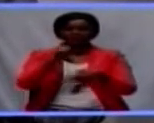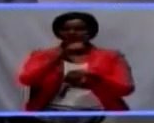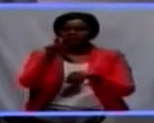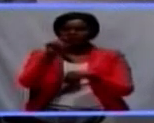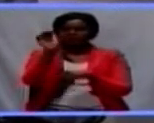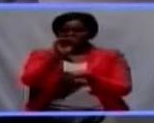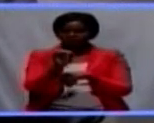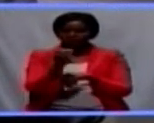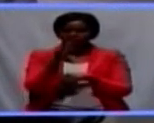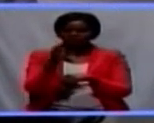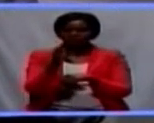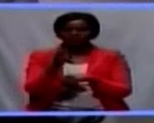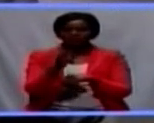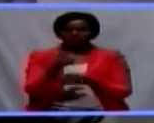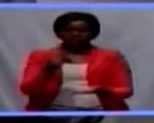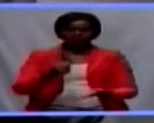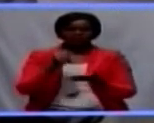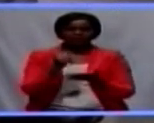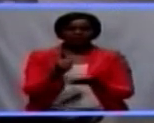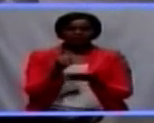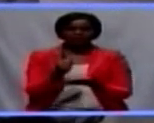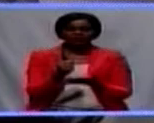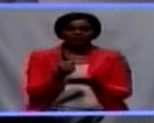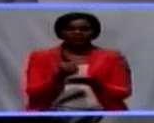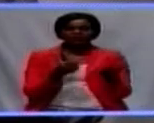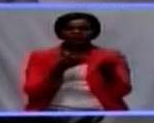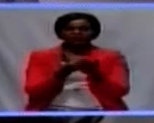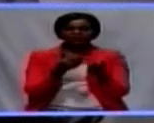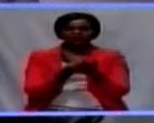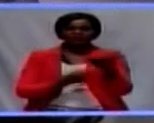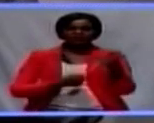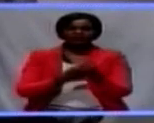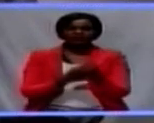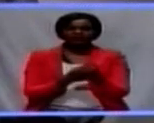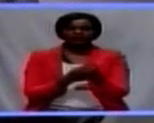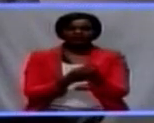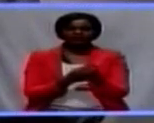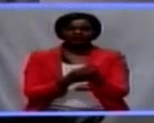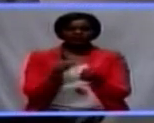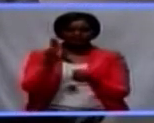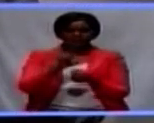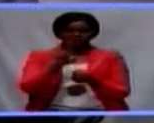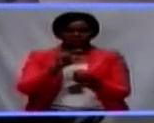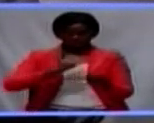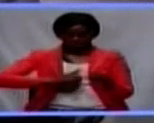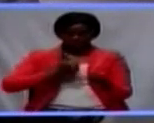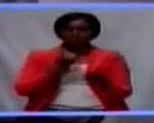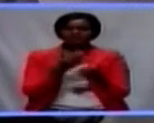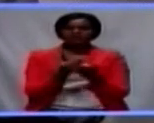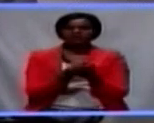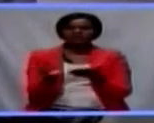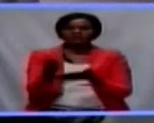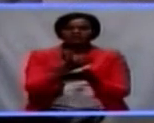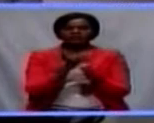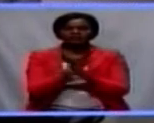our domestic tax, our domestic budget is financed using domestic resources. And Zambia